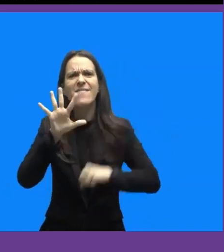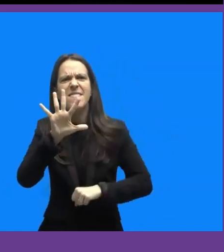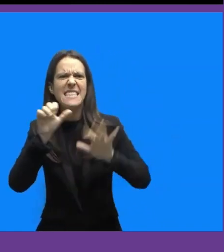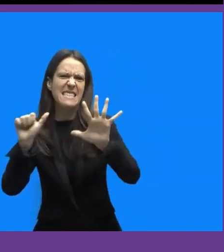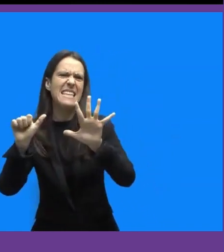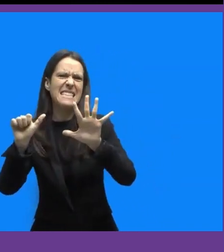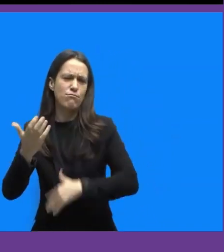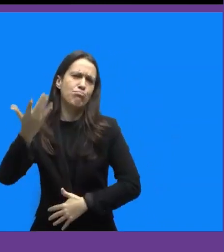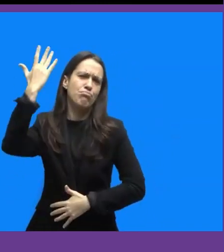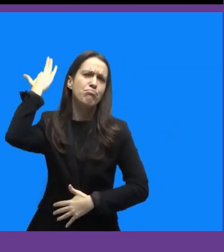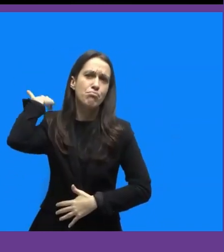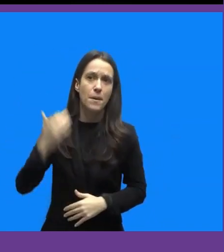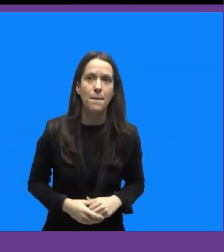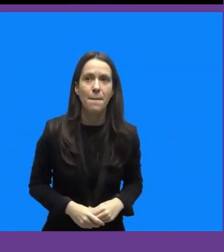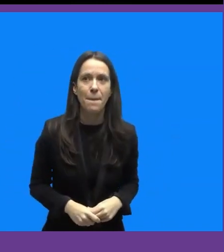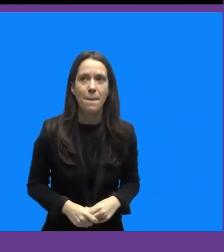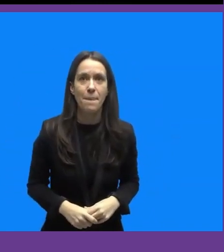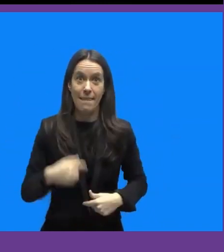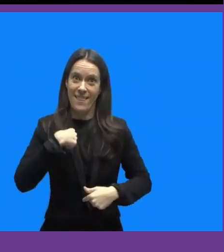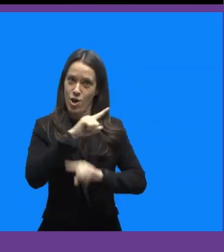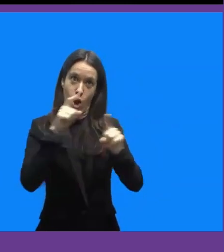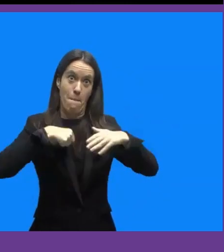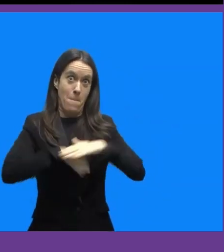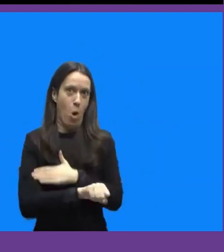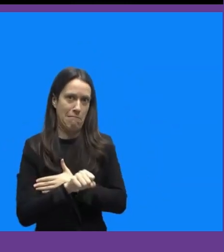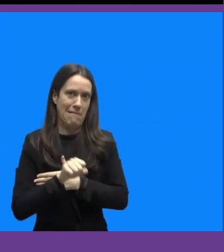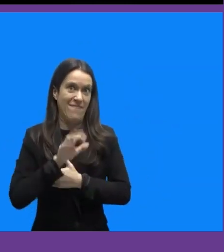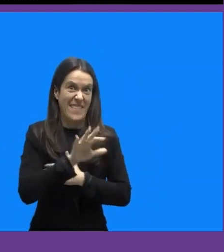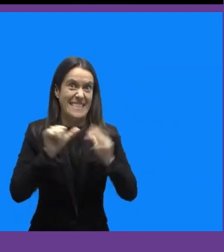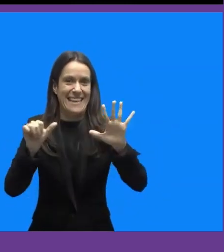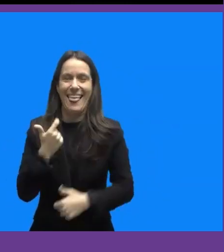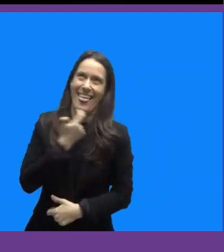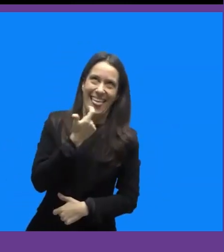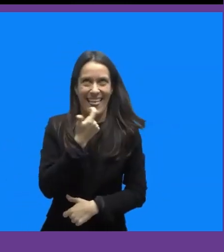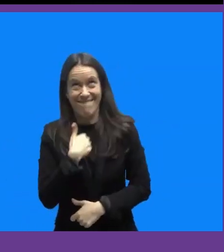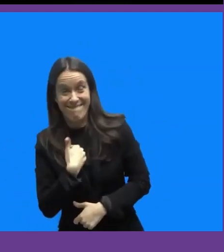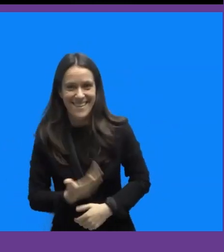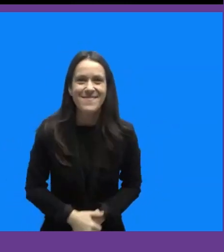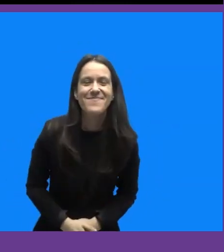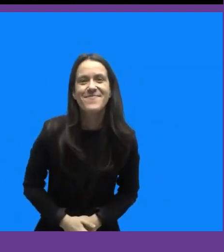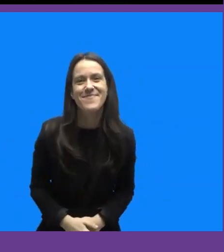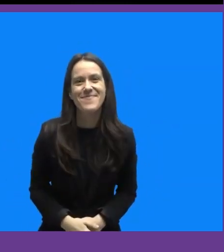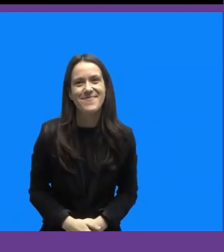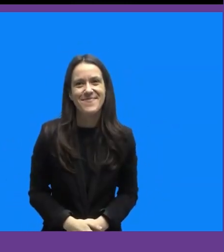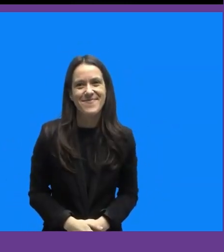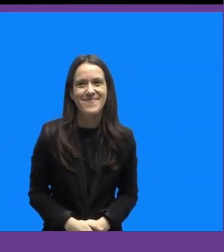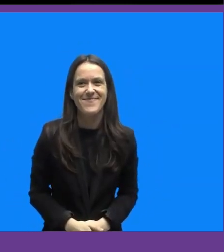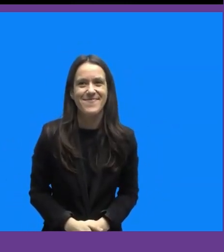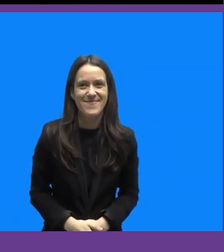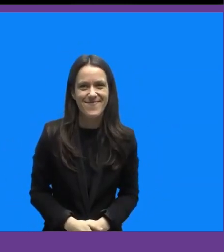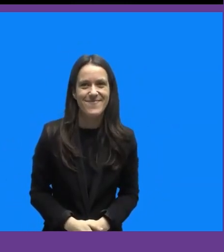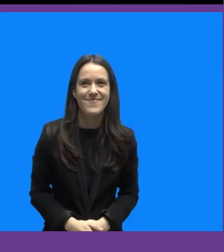such a long time ago. By the way, I was not born back in 1950. Like that to be noted.